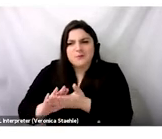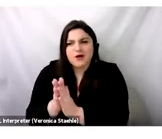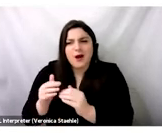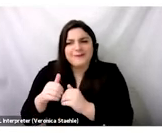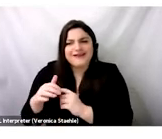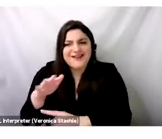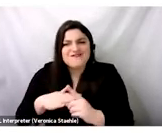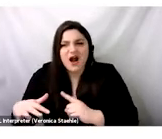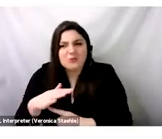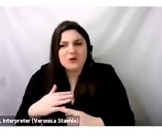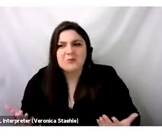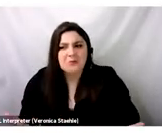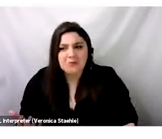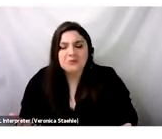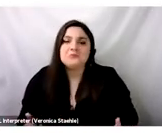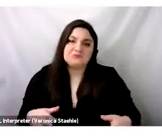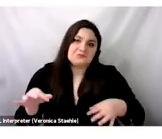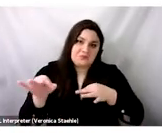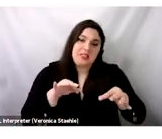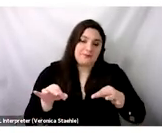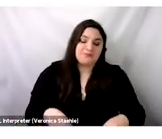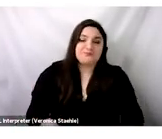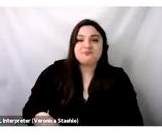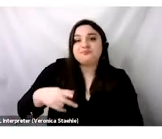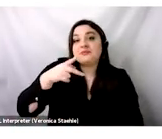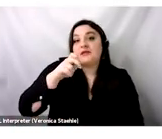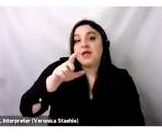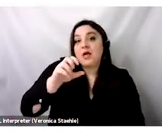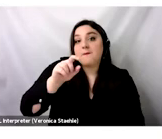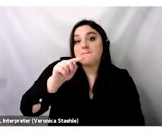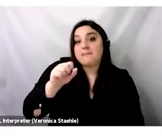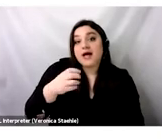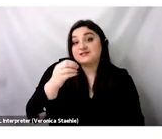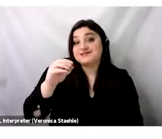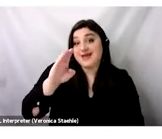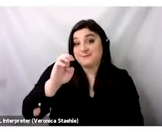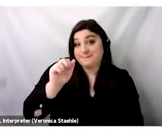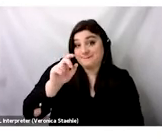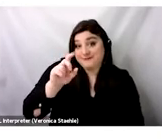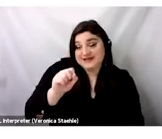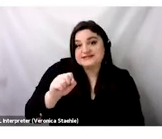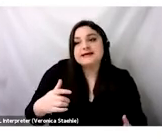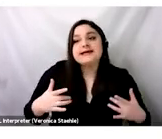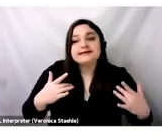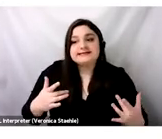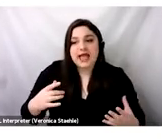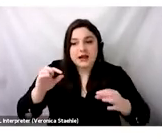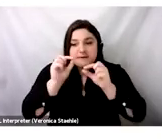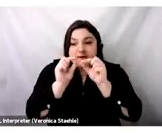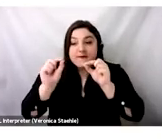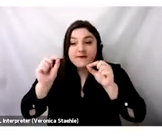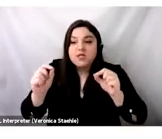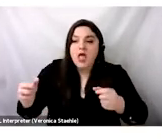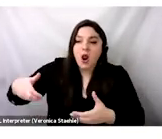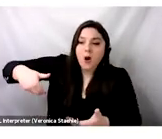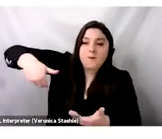are the ways. Pellets and beads, oftentimes they're transported through these huge tankers across the